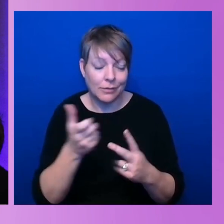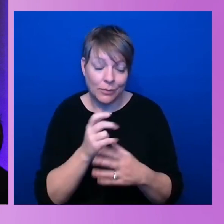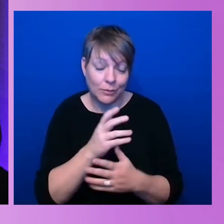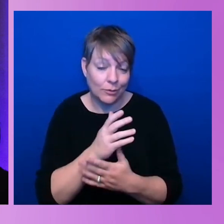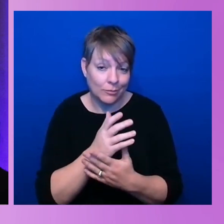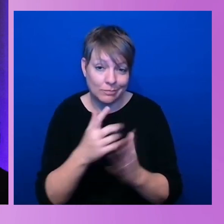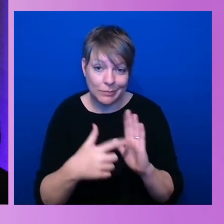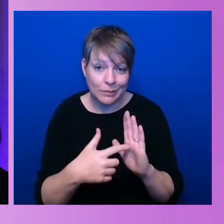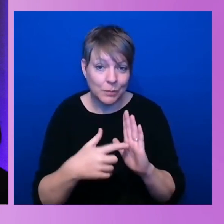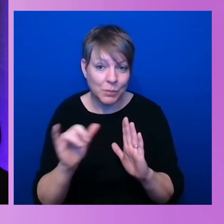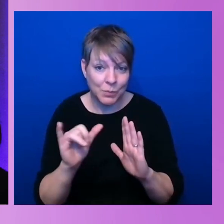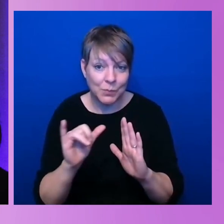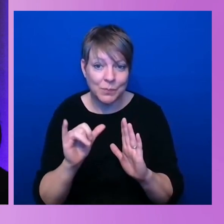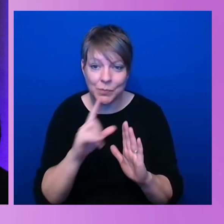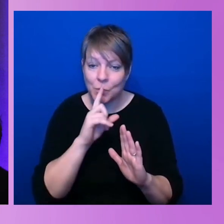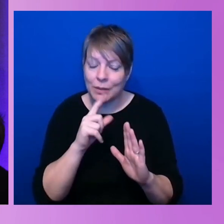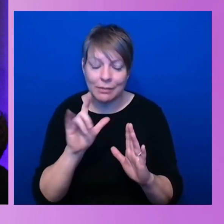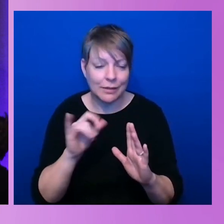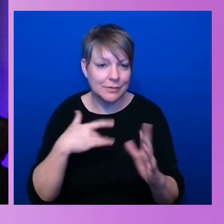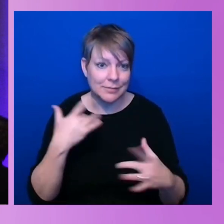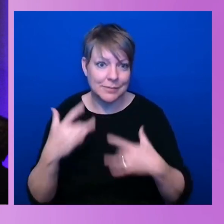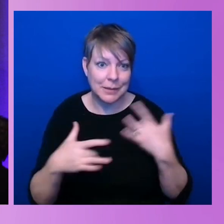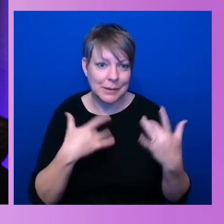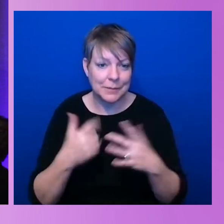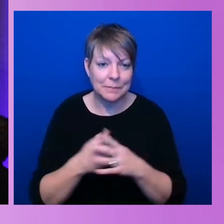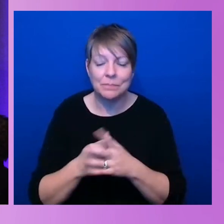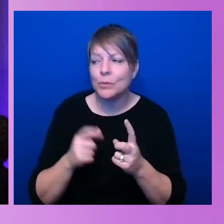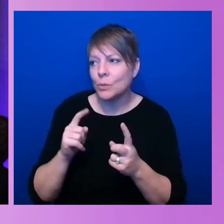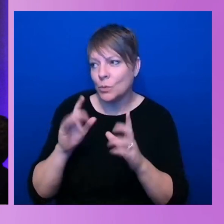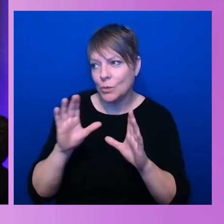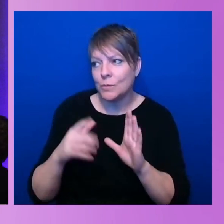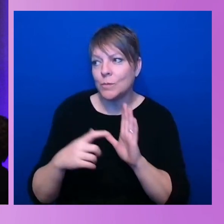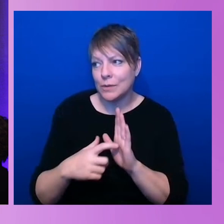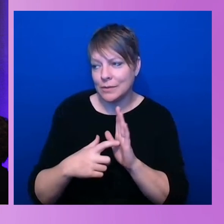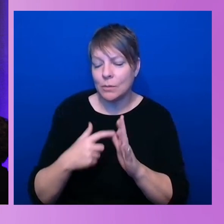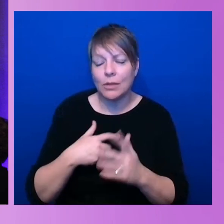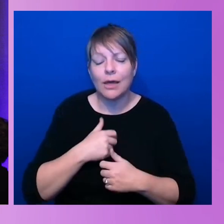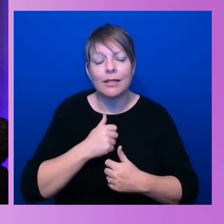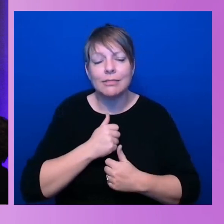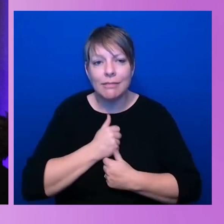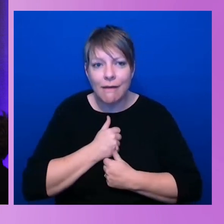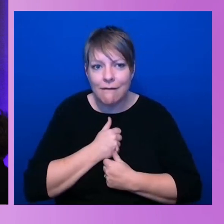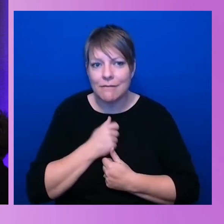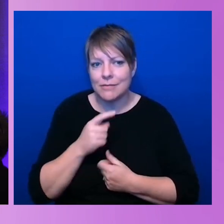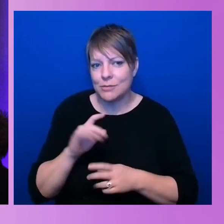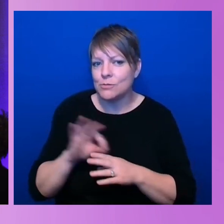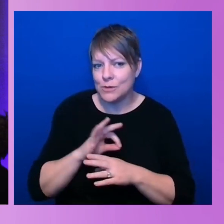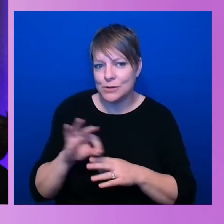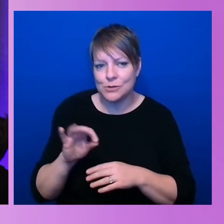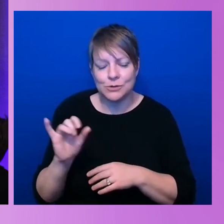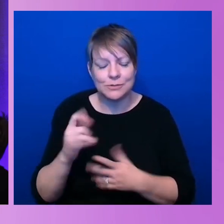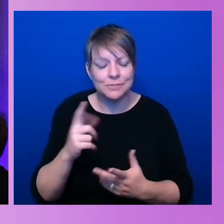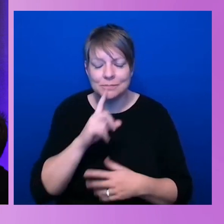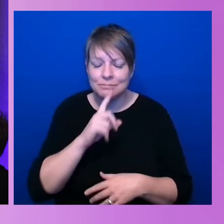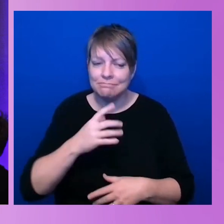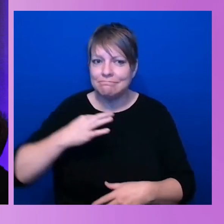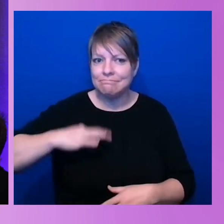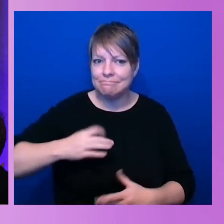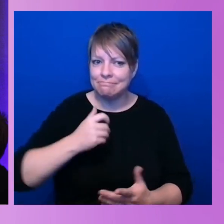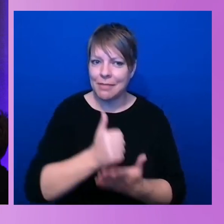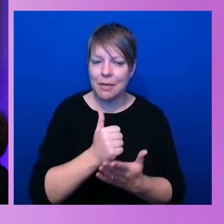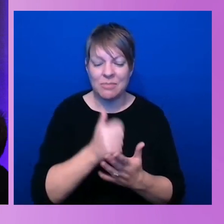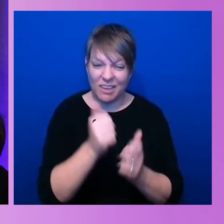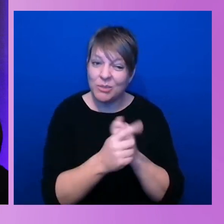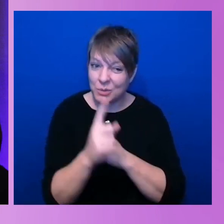effort. So. Those are wonderful examples. I love those features as well. They're just so helpful for everyone, really.